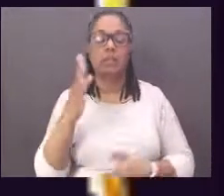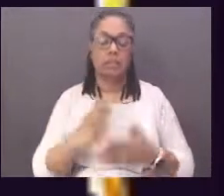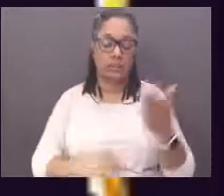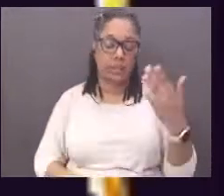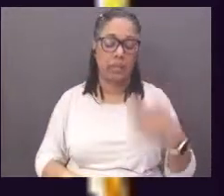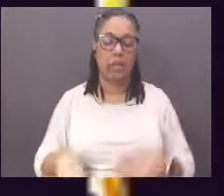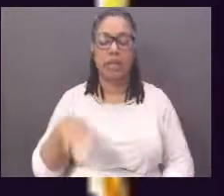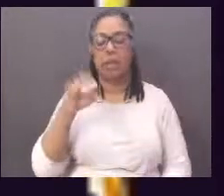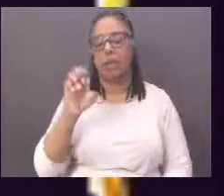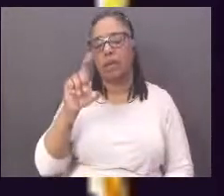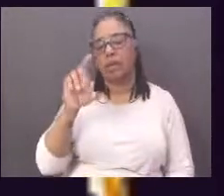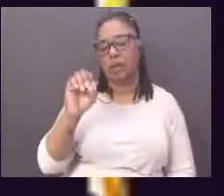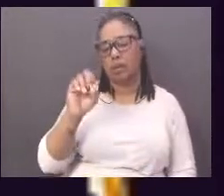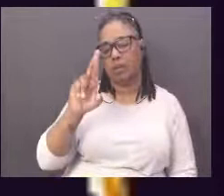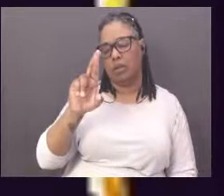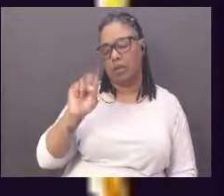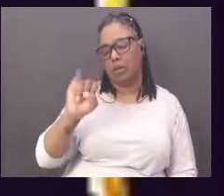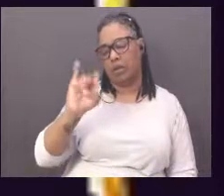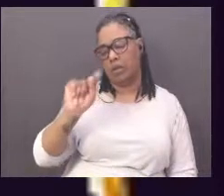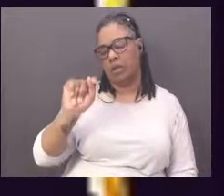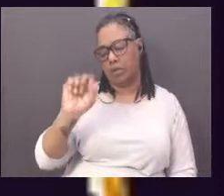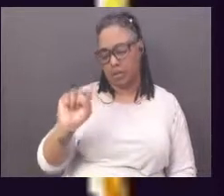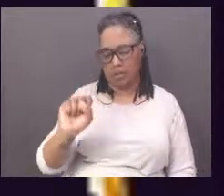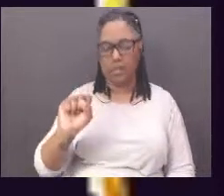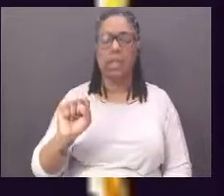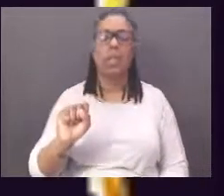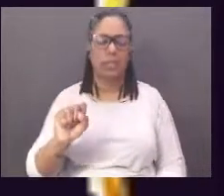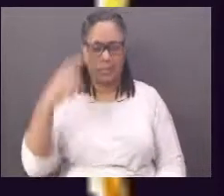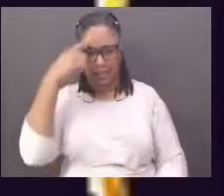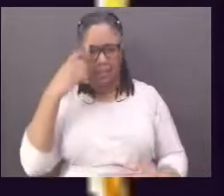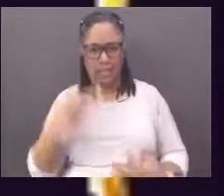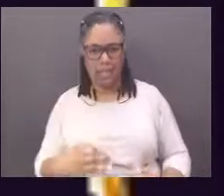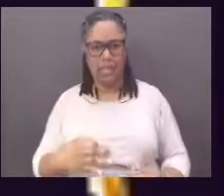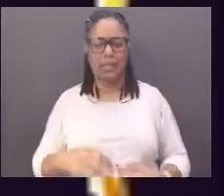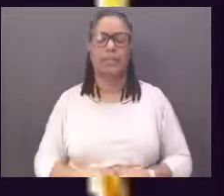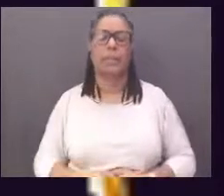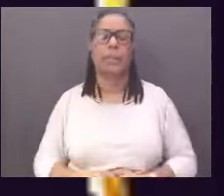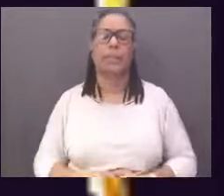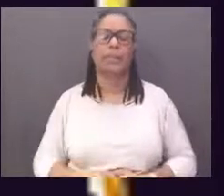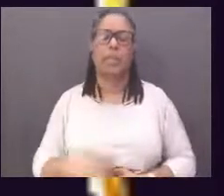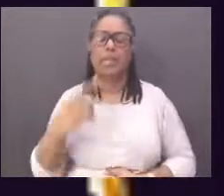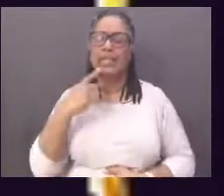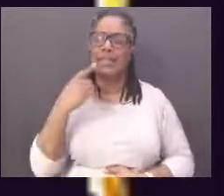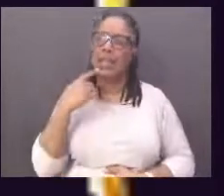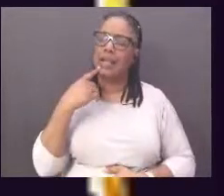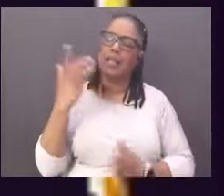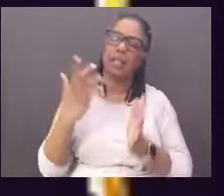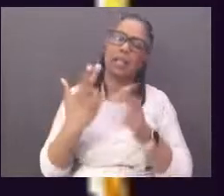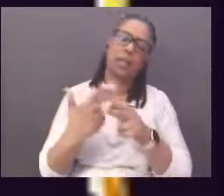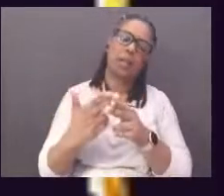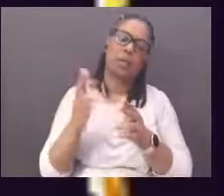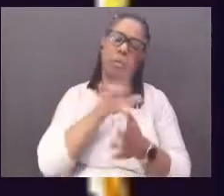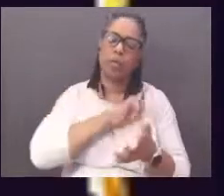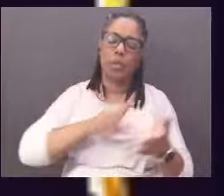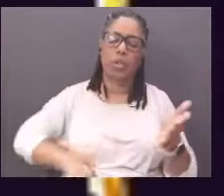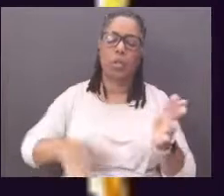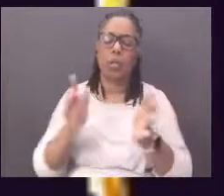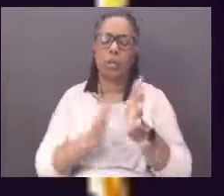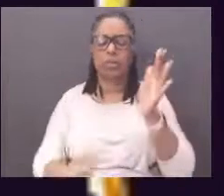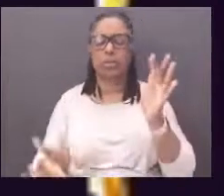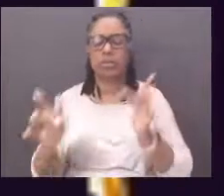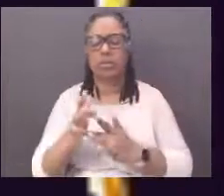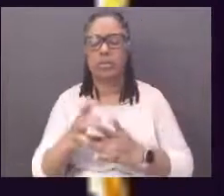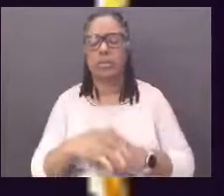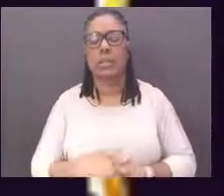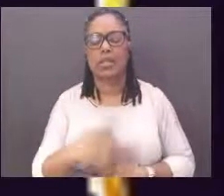the name of the Lord Jesus over those who had evil spirits, saying, we exorcise you by the Jesus